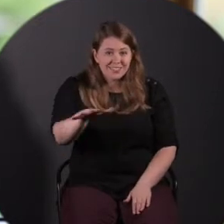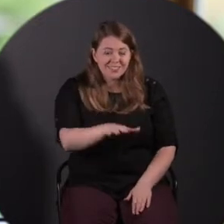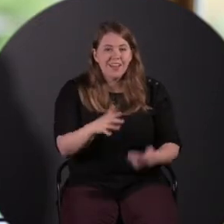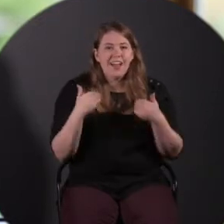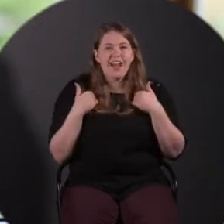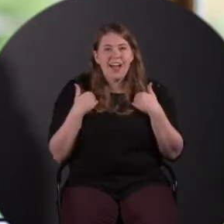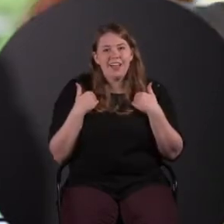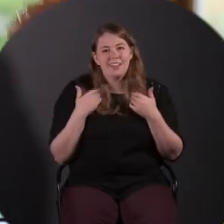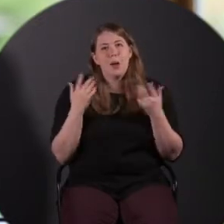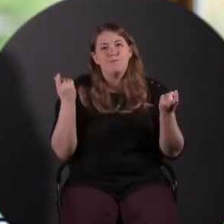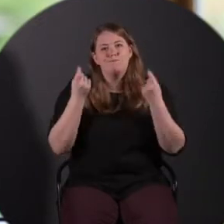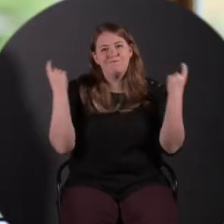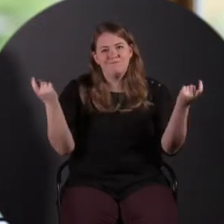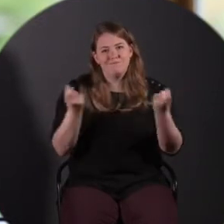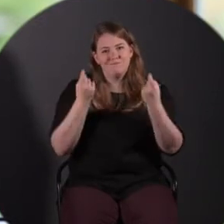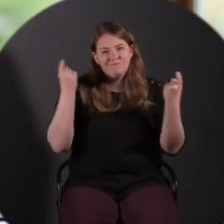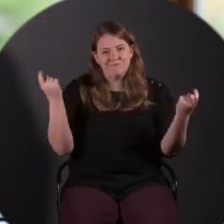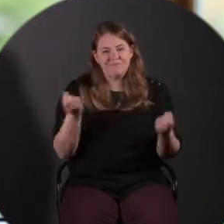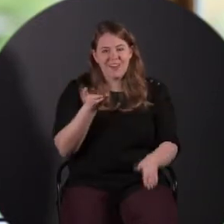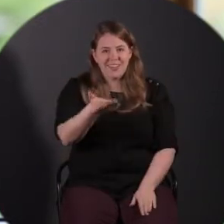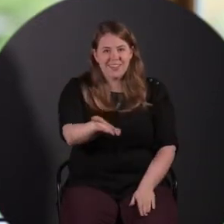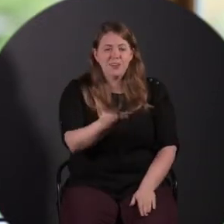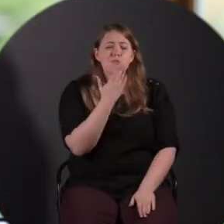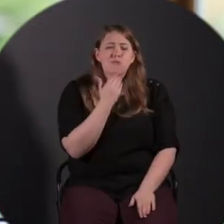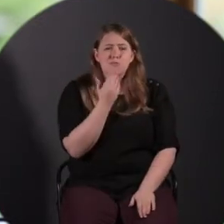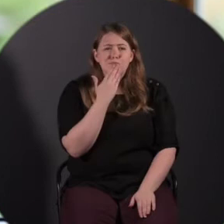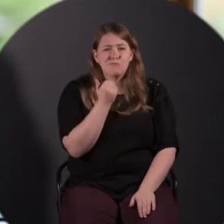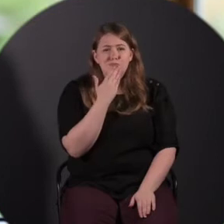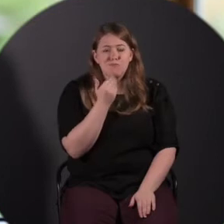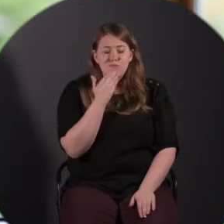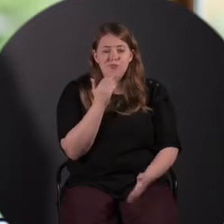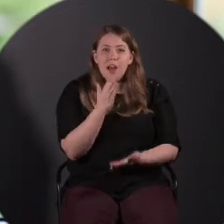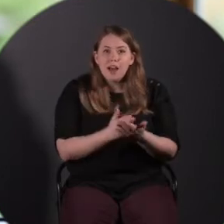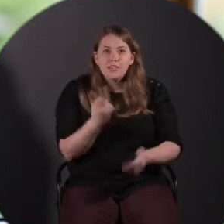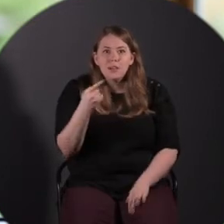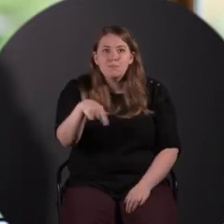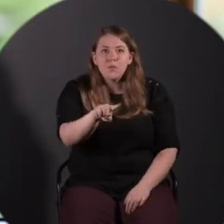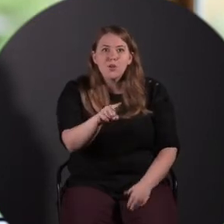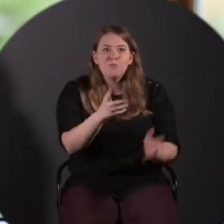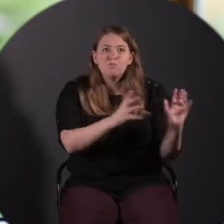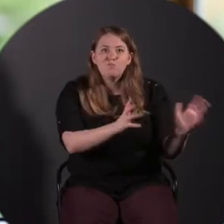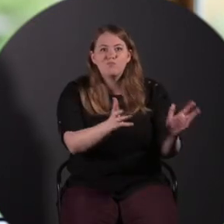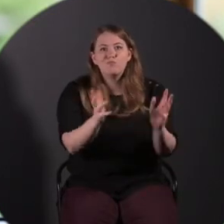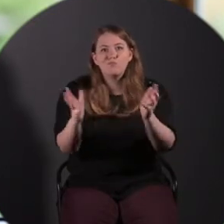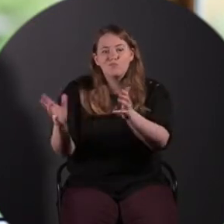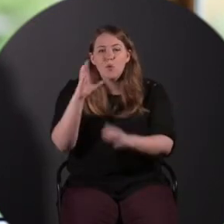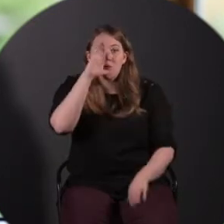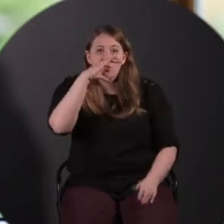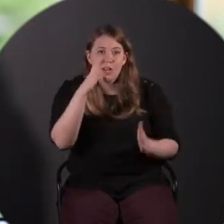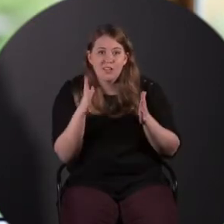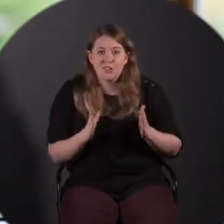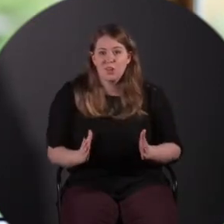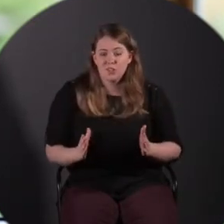graduation party in their cul-de-sac. It was a sweet thing. Some of you are talking to strangers and people who live down the street that you've never